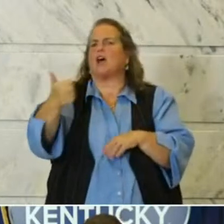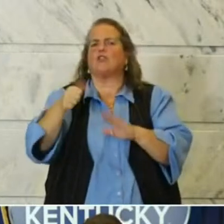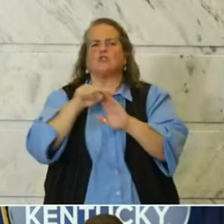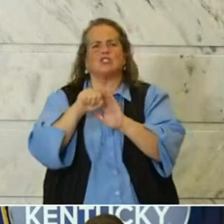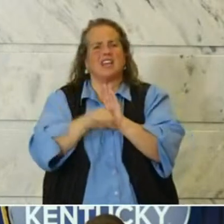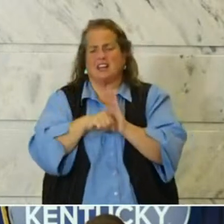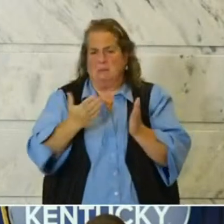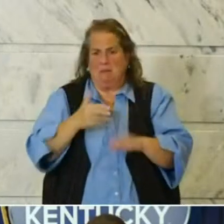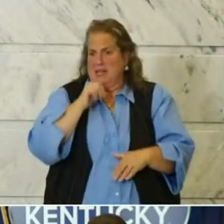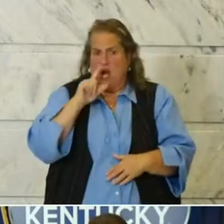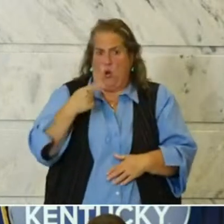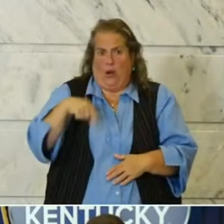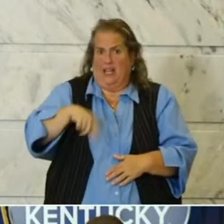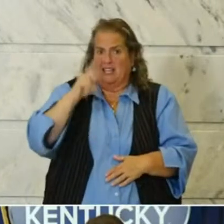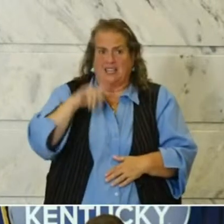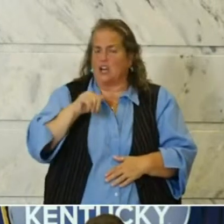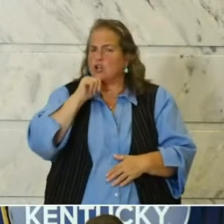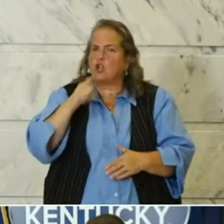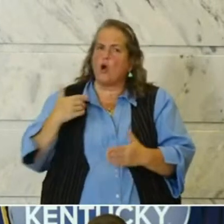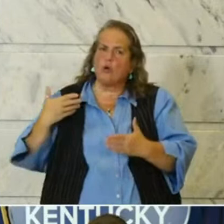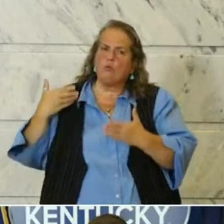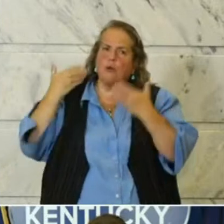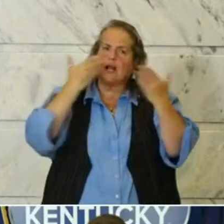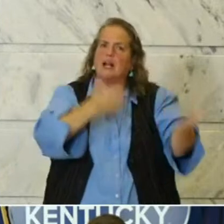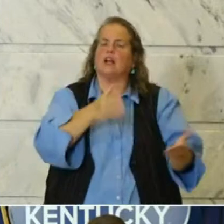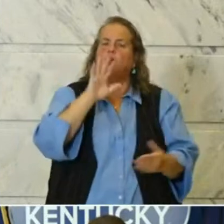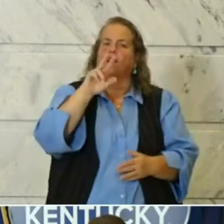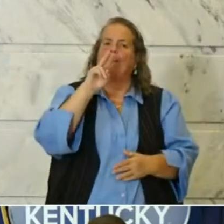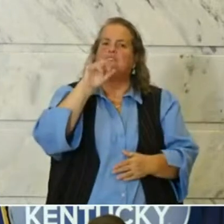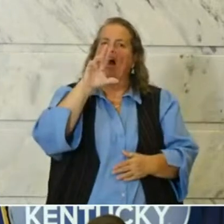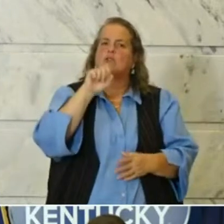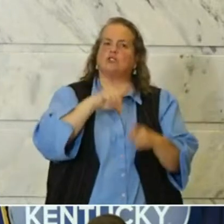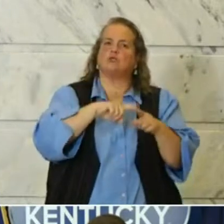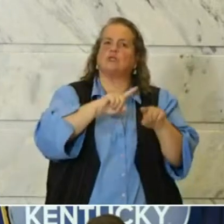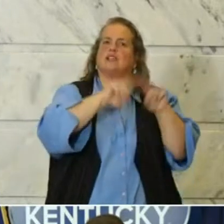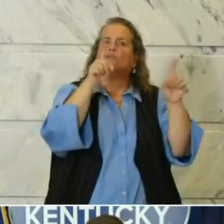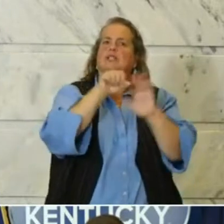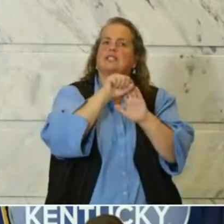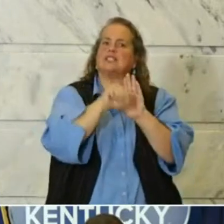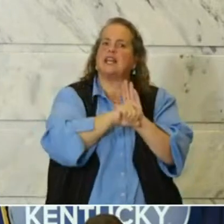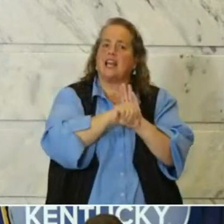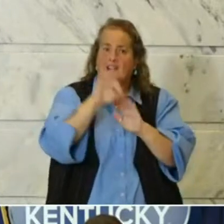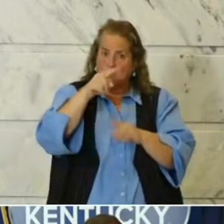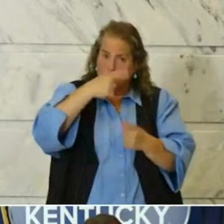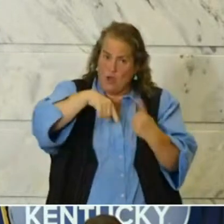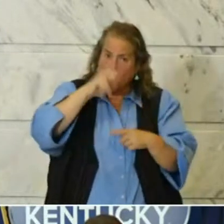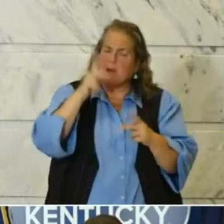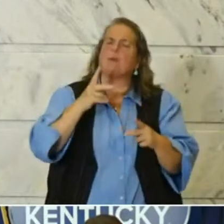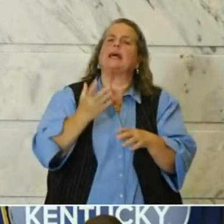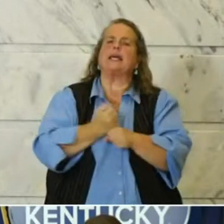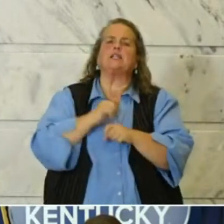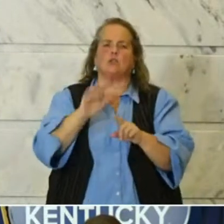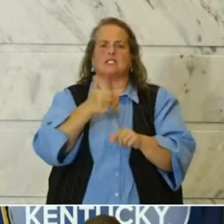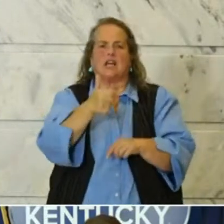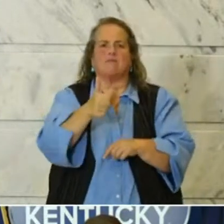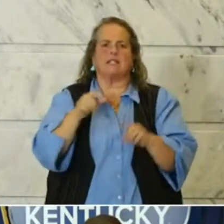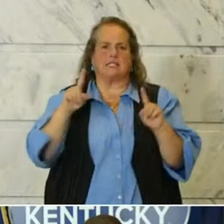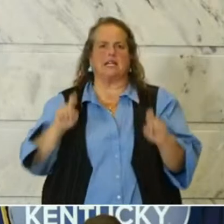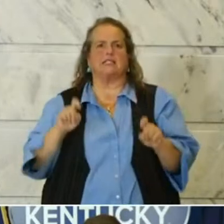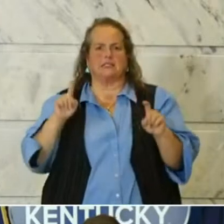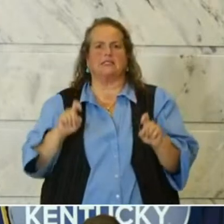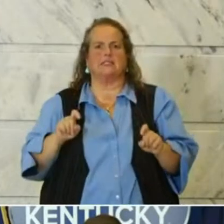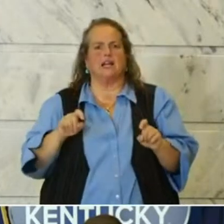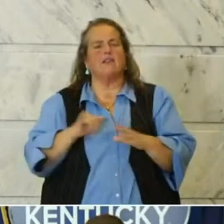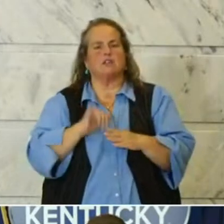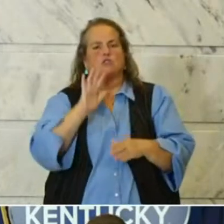in Kentucky and bring a virus. Make sure if you're going to travel and you're going to be at somewhere you're around people that you have gotten tested. That's